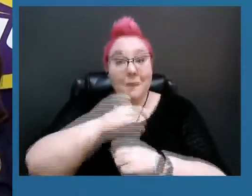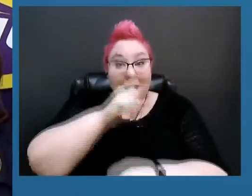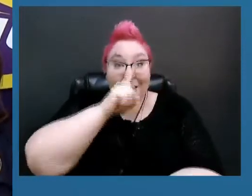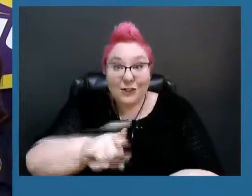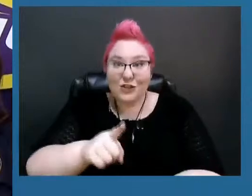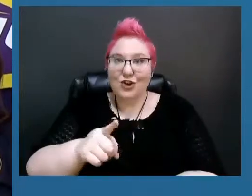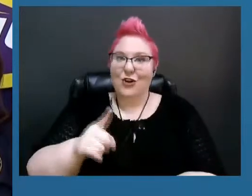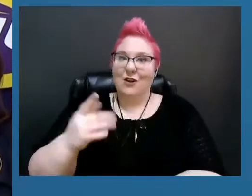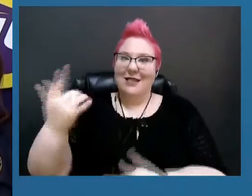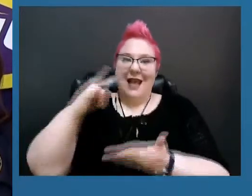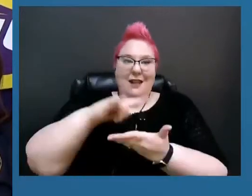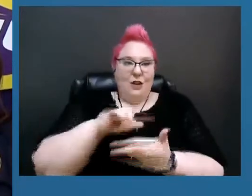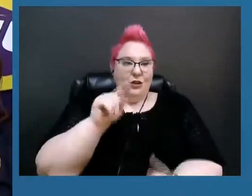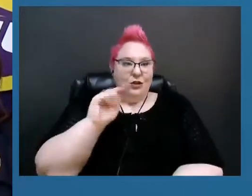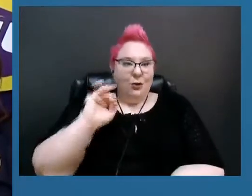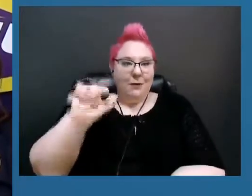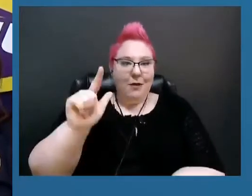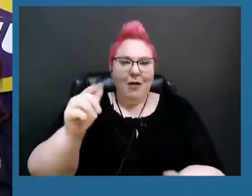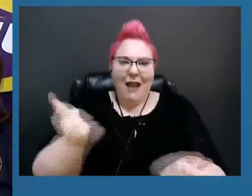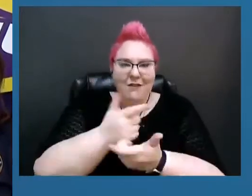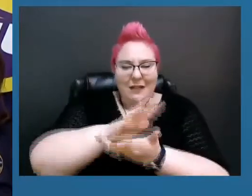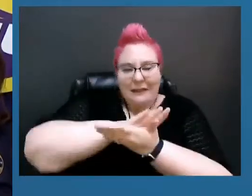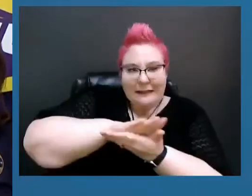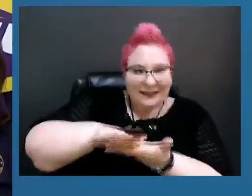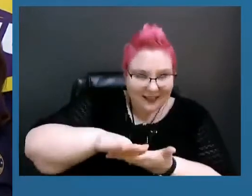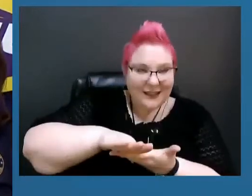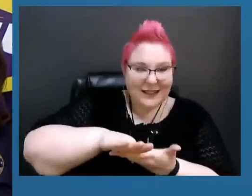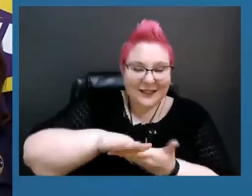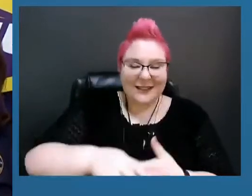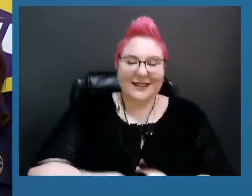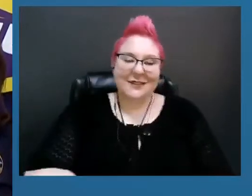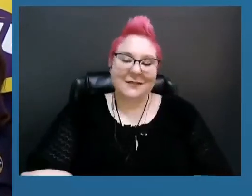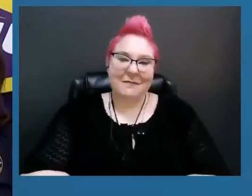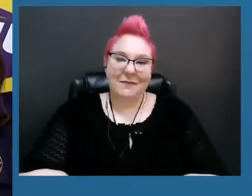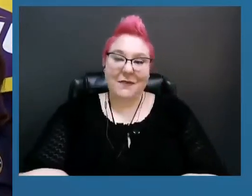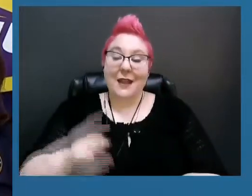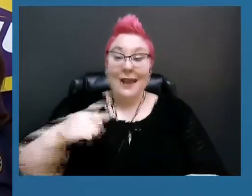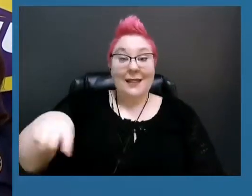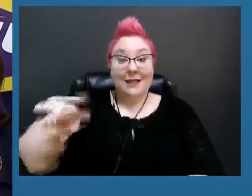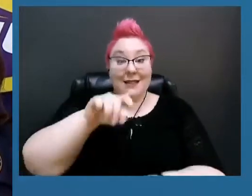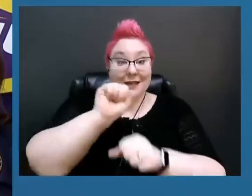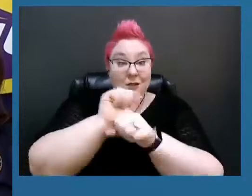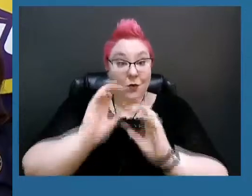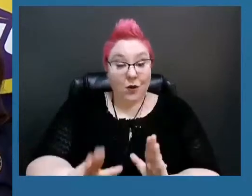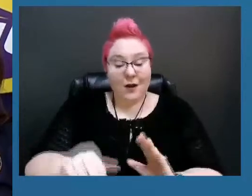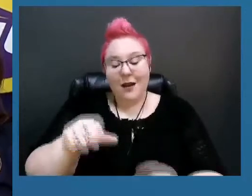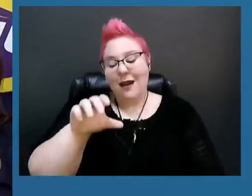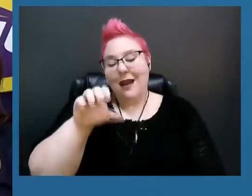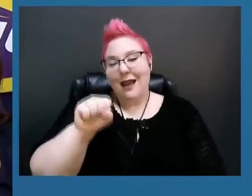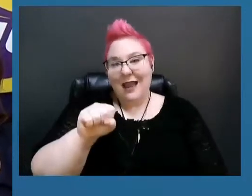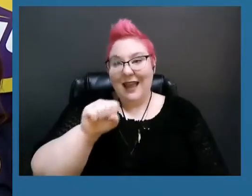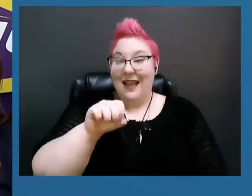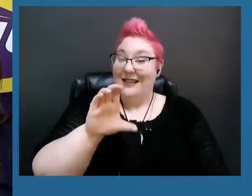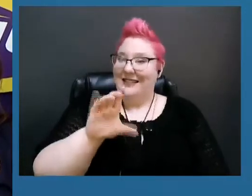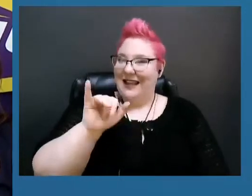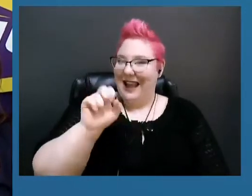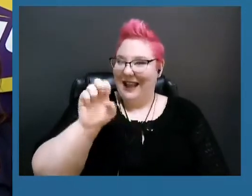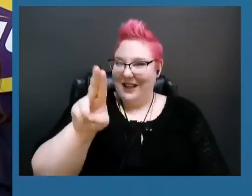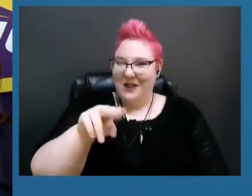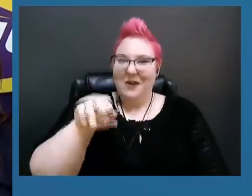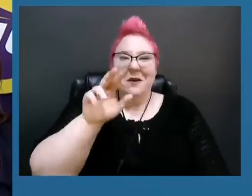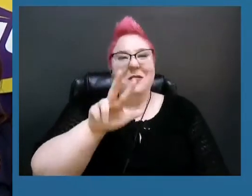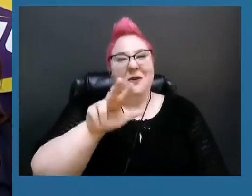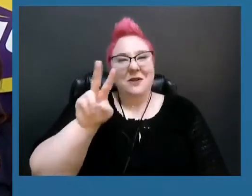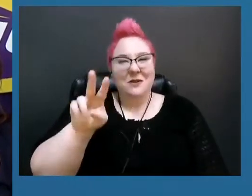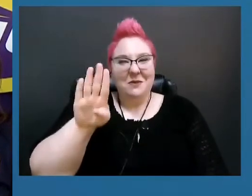and wait in are clean and spotless. And while these workers, members of SEIU 32BJ and Unite Here, are doing the hard work